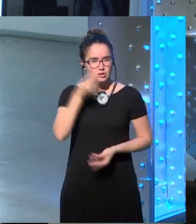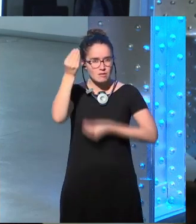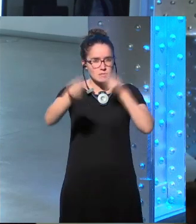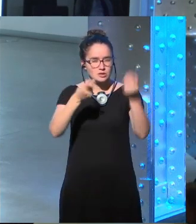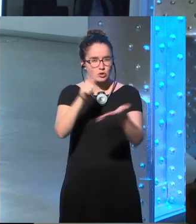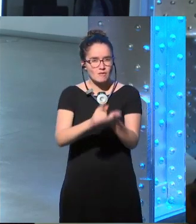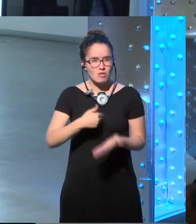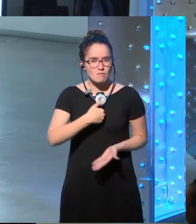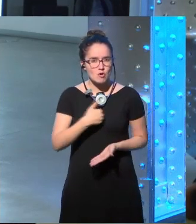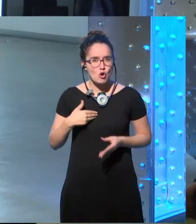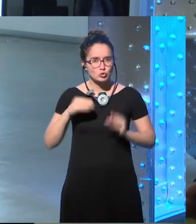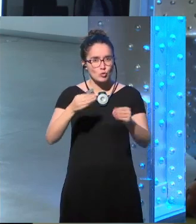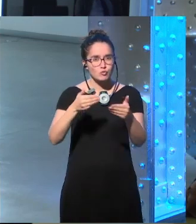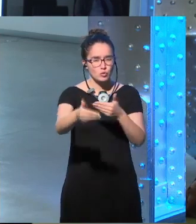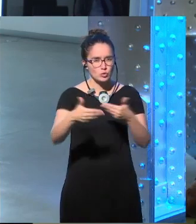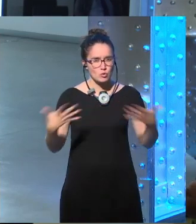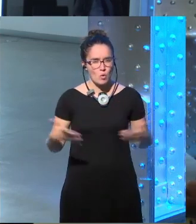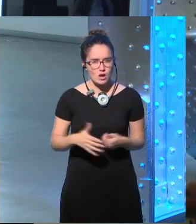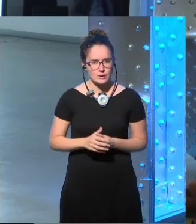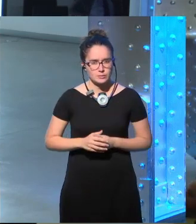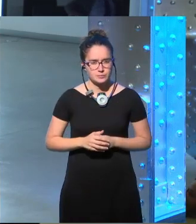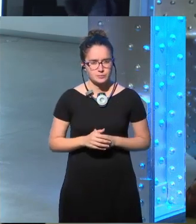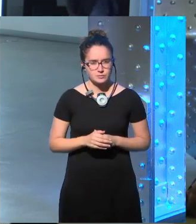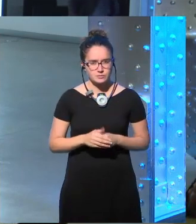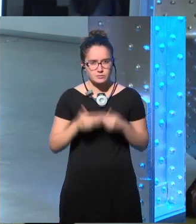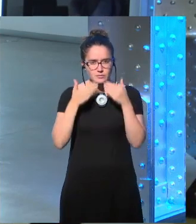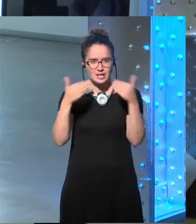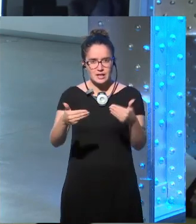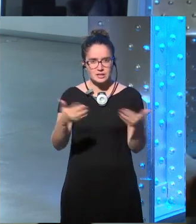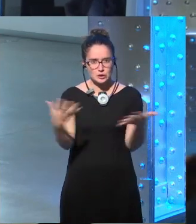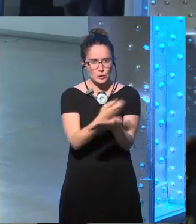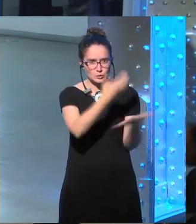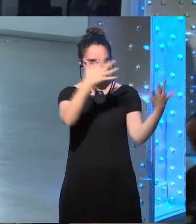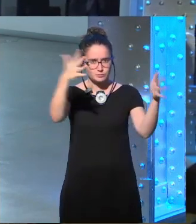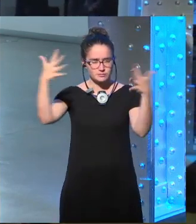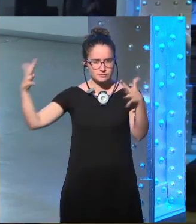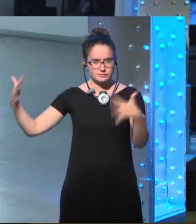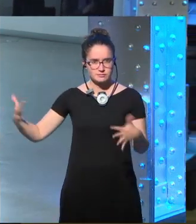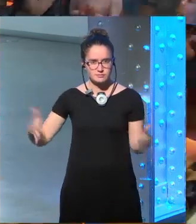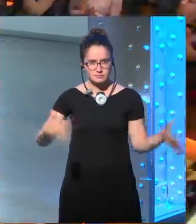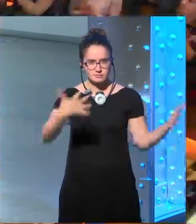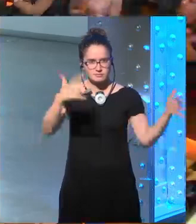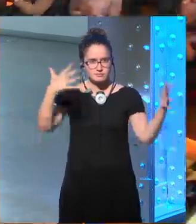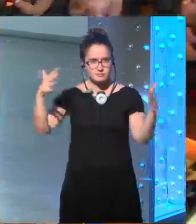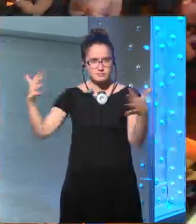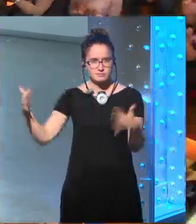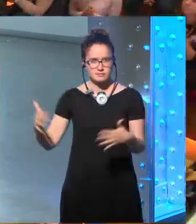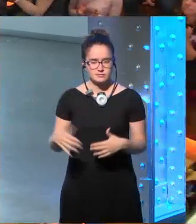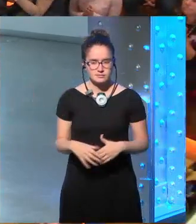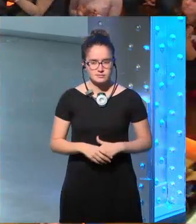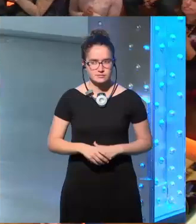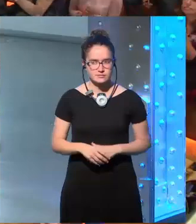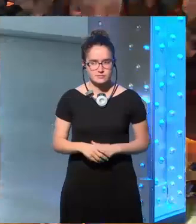Interesante. Thank you very much. Thanks very much. Thank you. Gracias a todos. Thank you very much. Thank you,